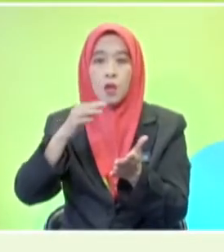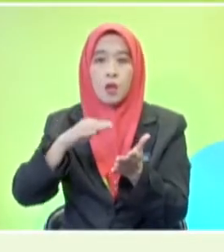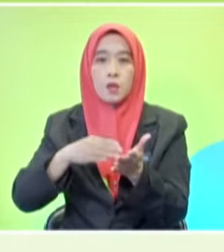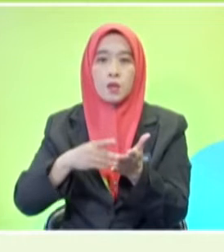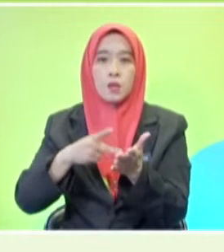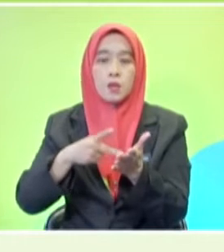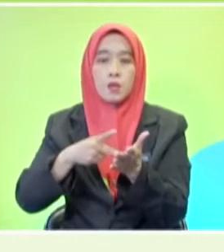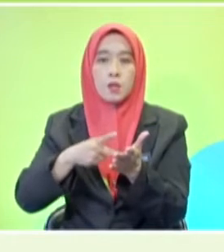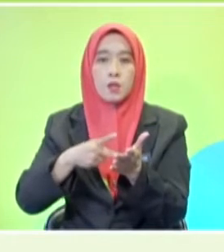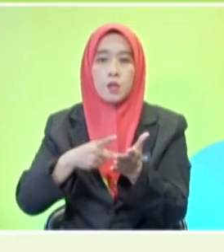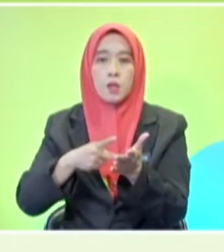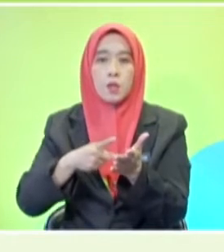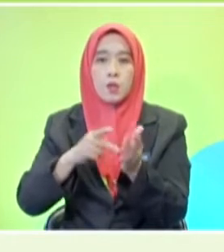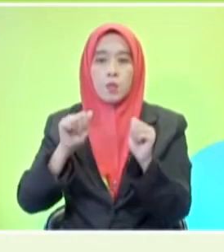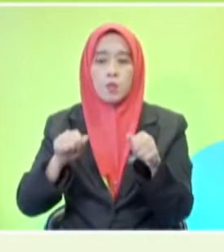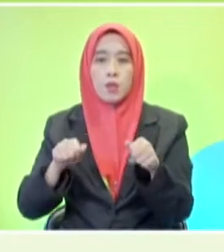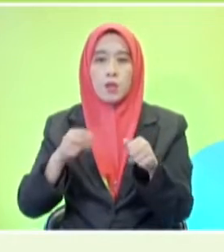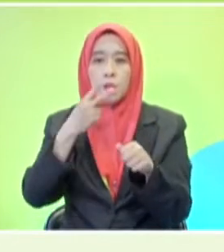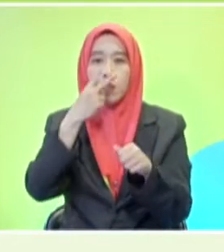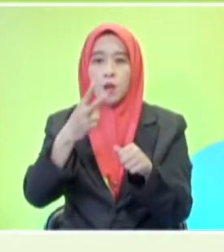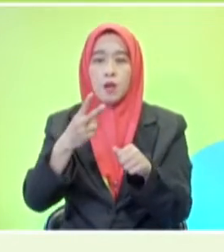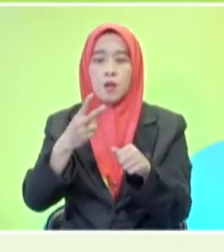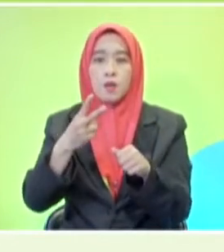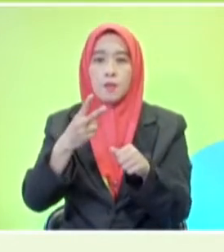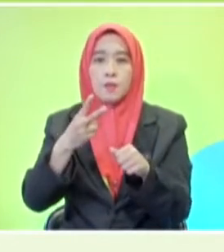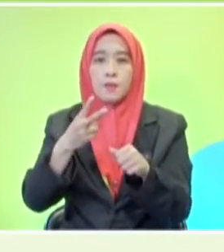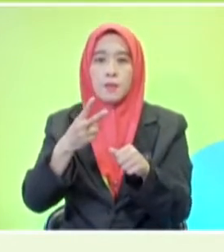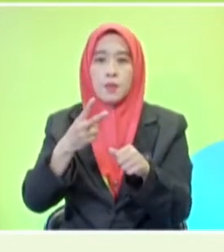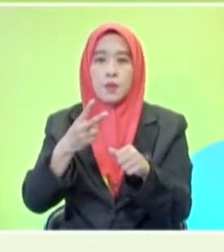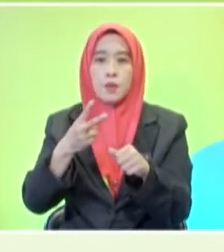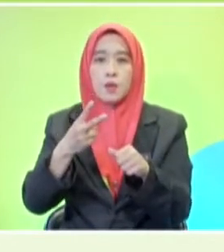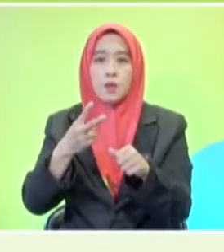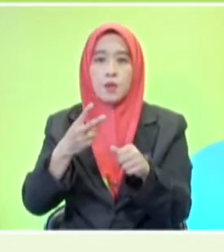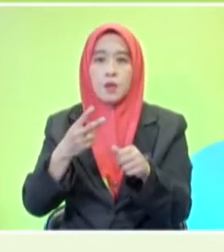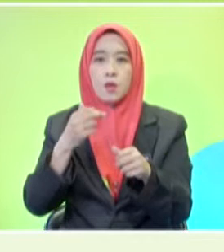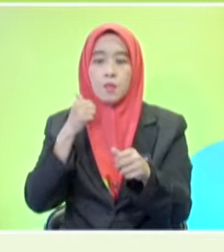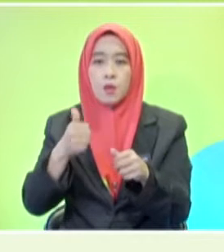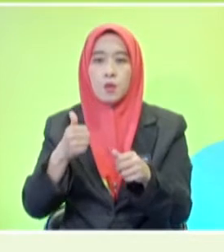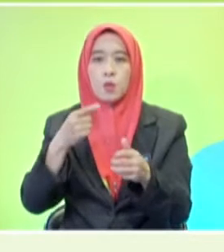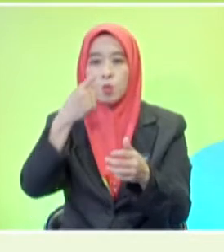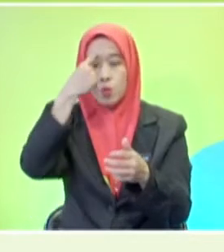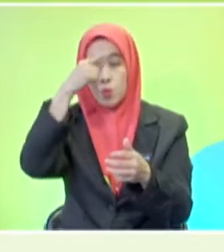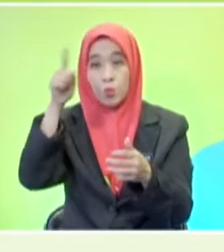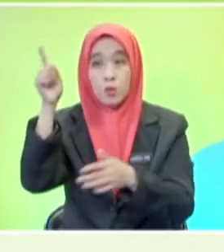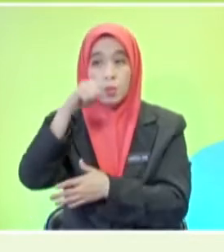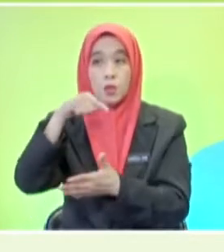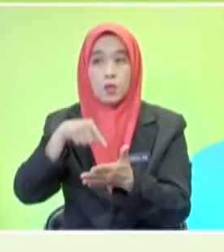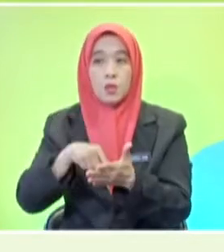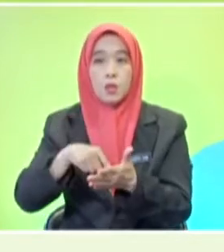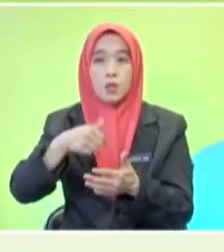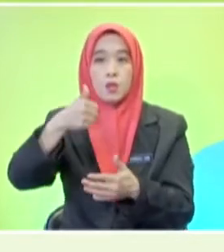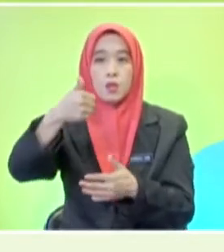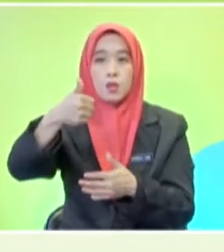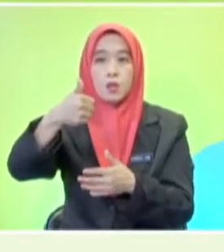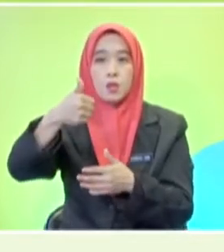organism and harms the other. Okay, so so in school I'll do this. This is for one